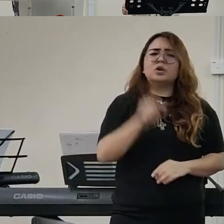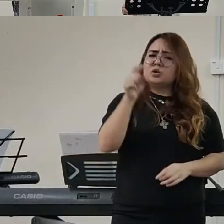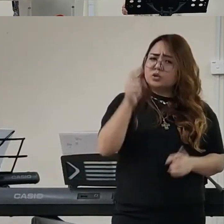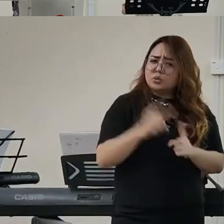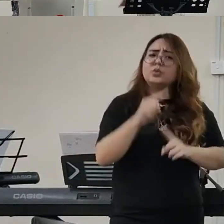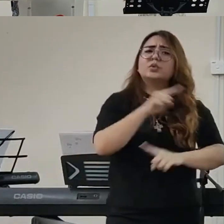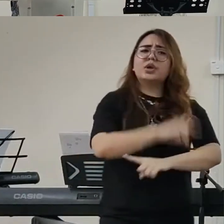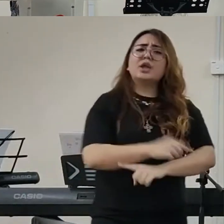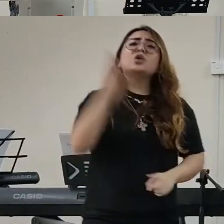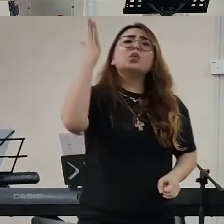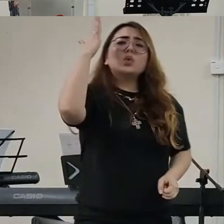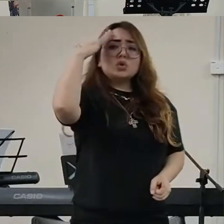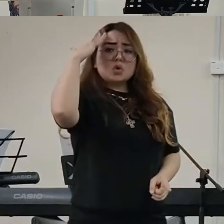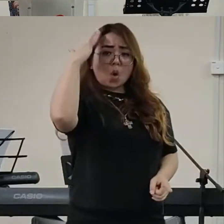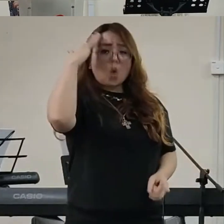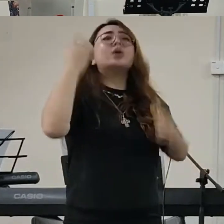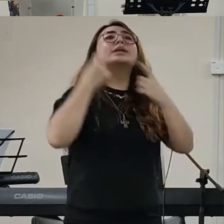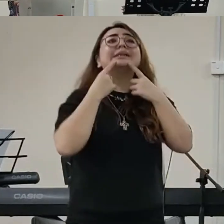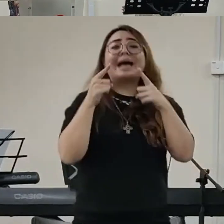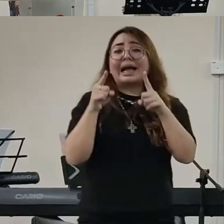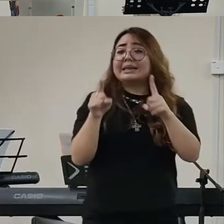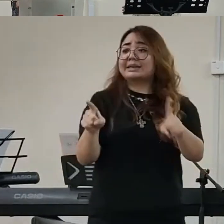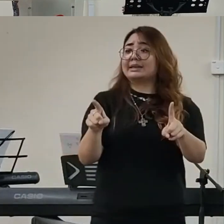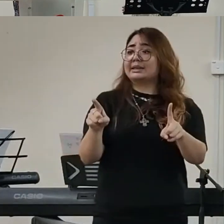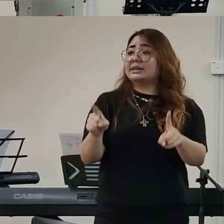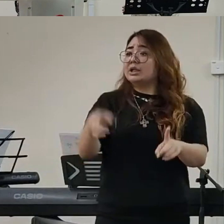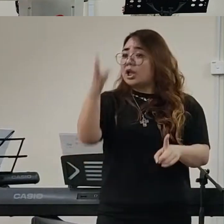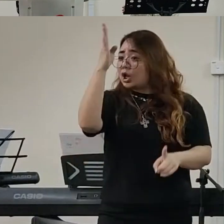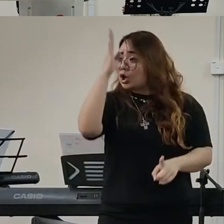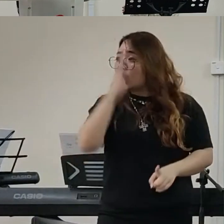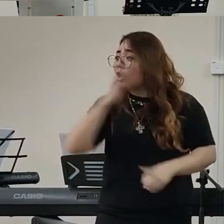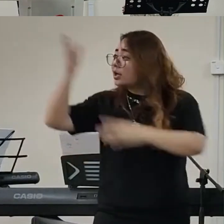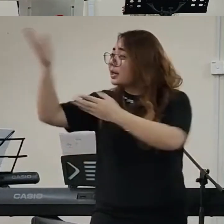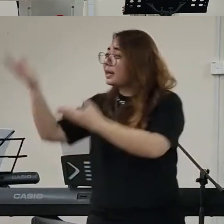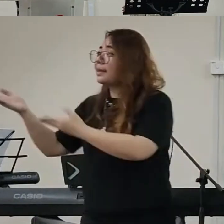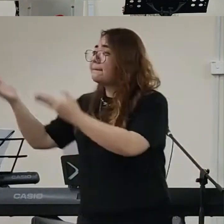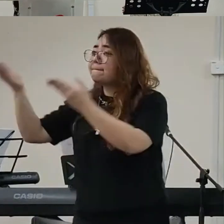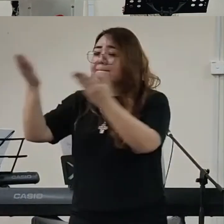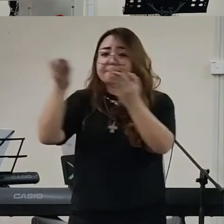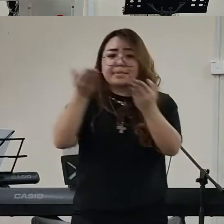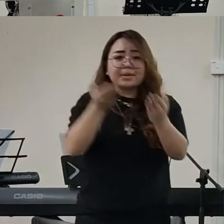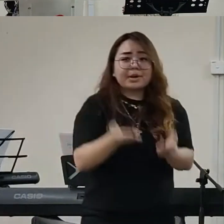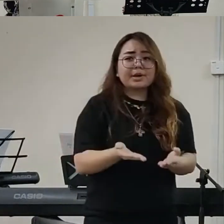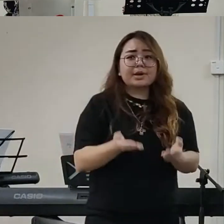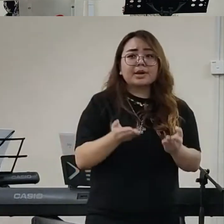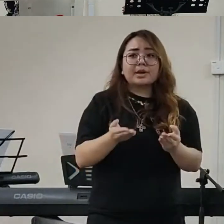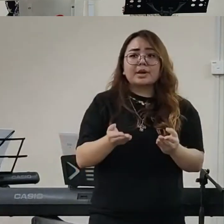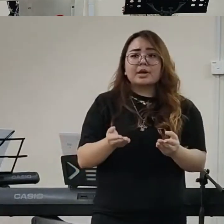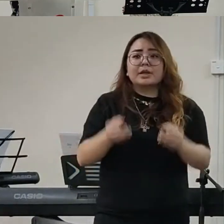answer. And the timing is right. God is bringing forth this message. What it means to